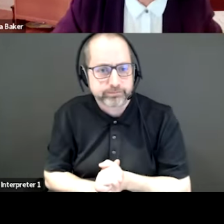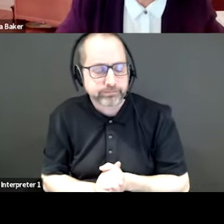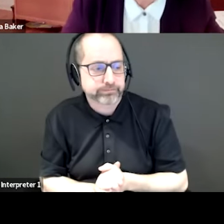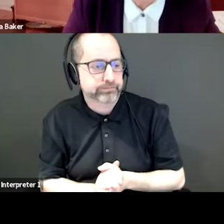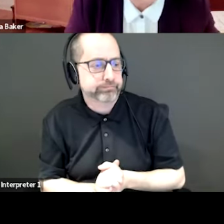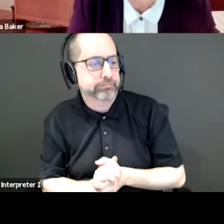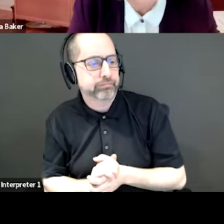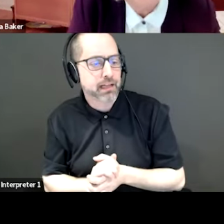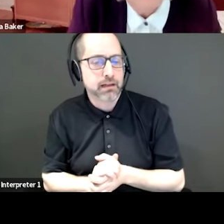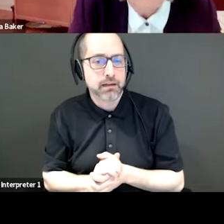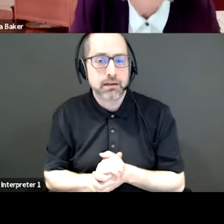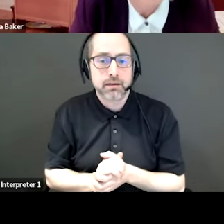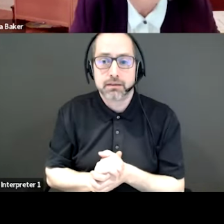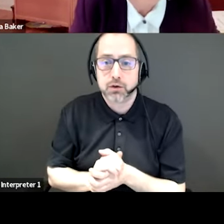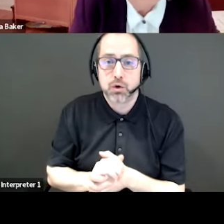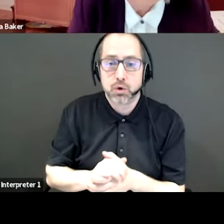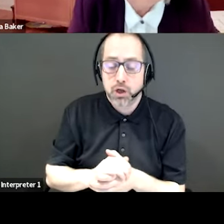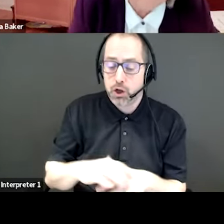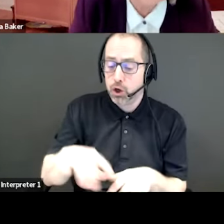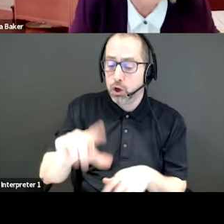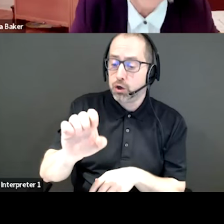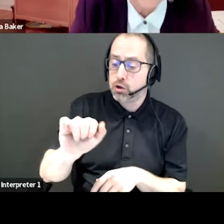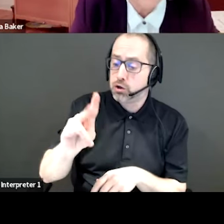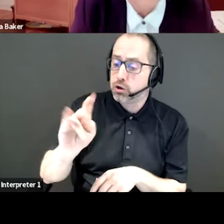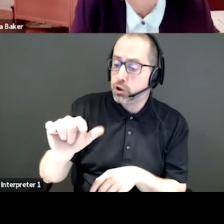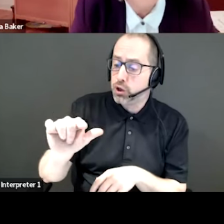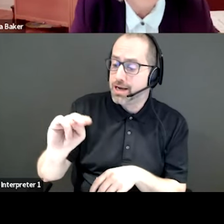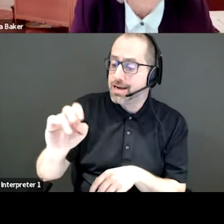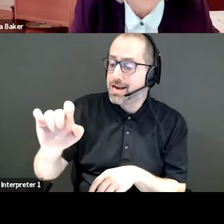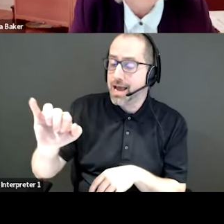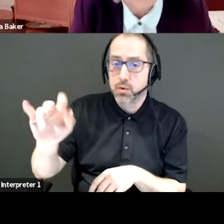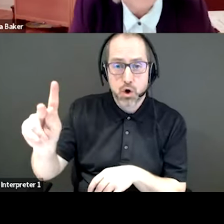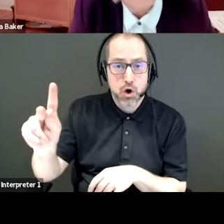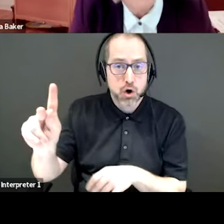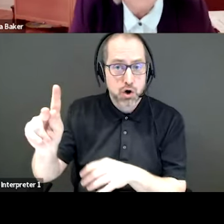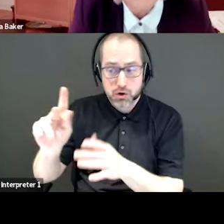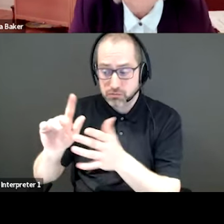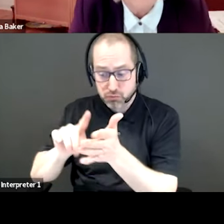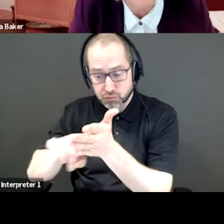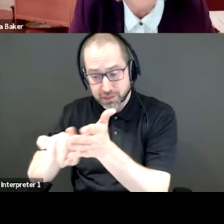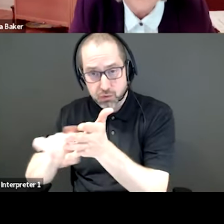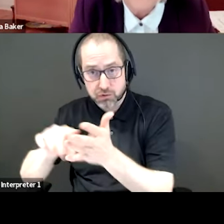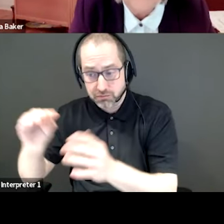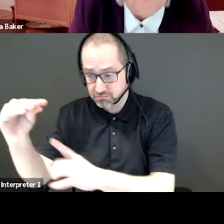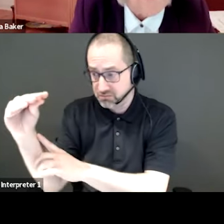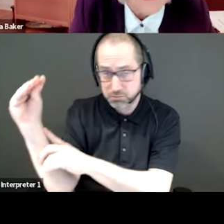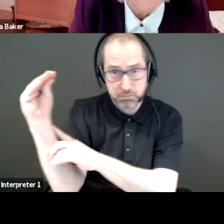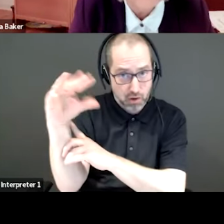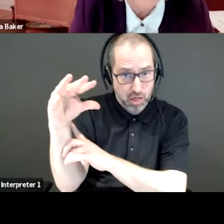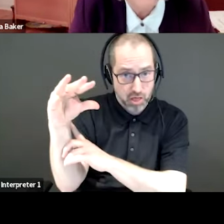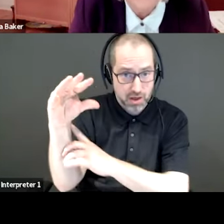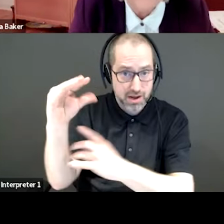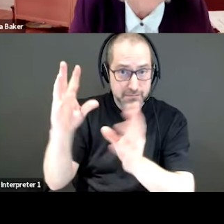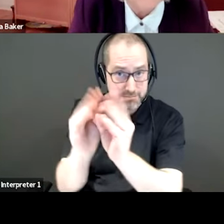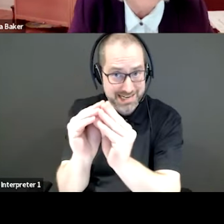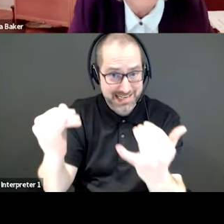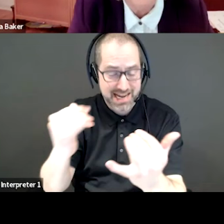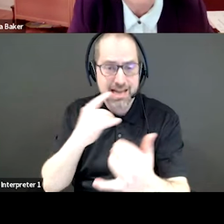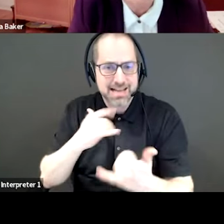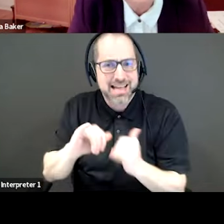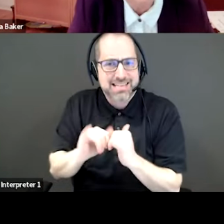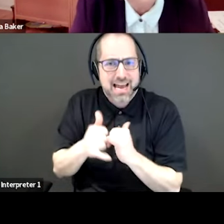Learning Network Resource Spotlights are our way of shining a light on some of the transformative